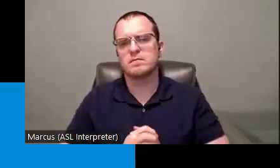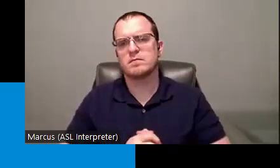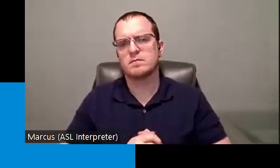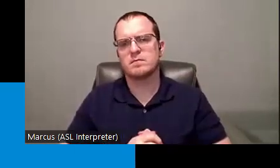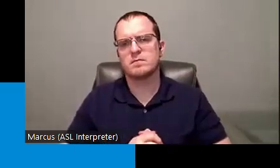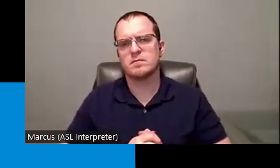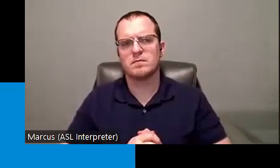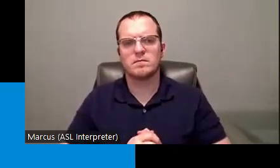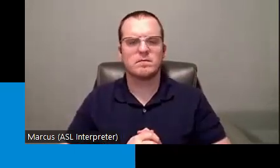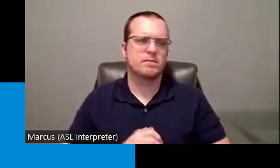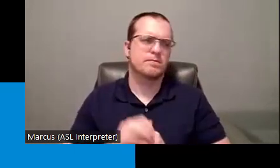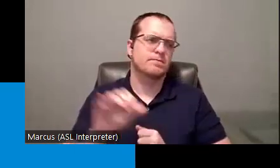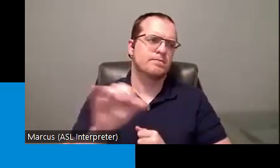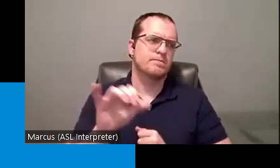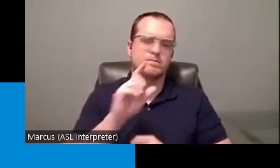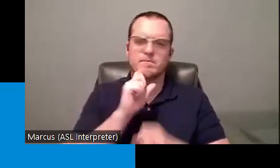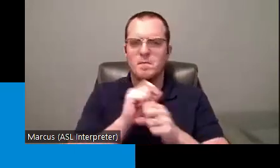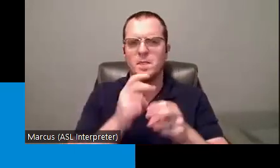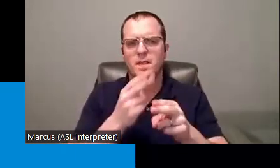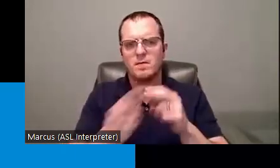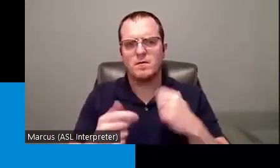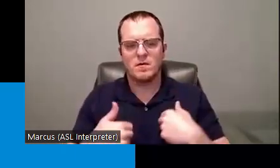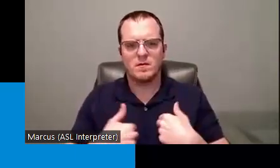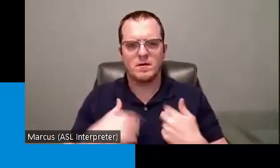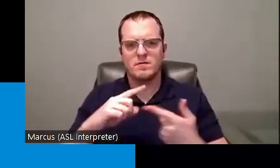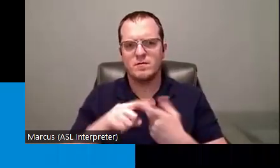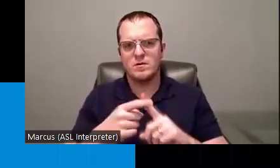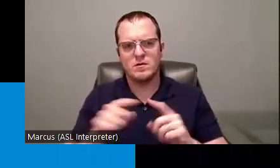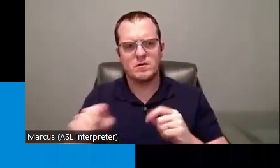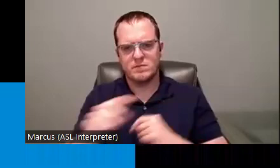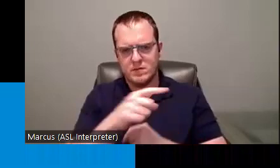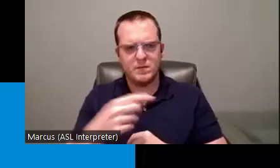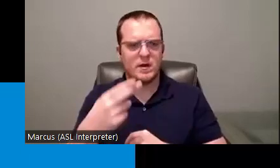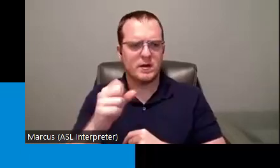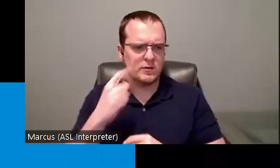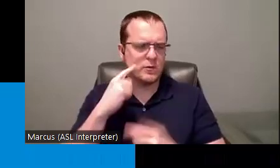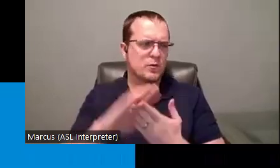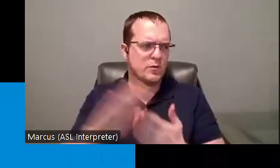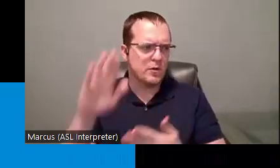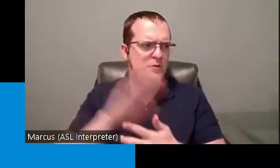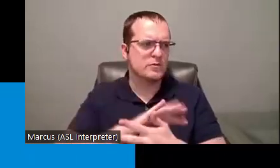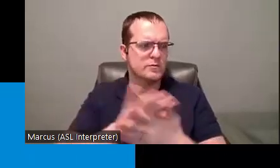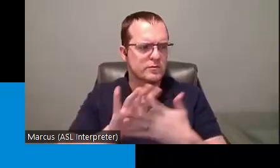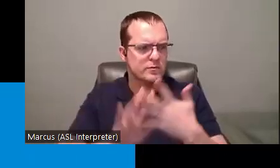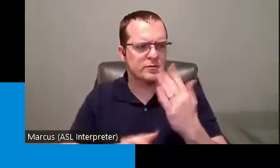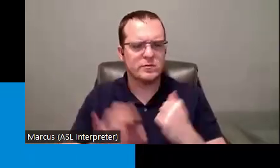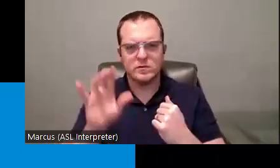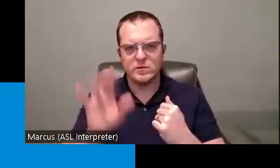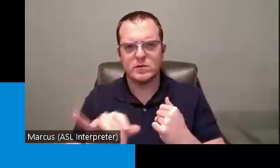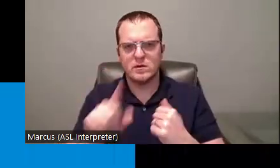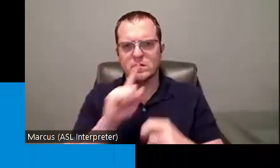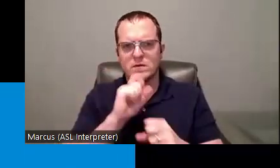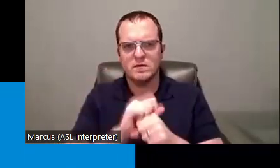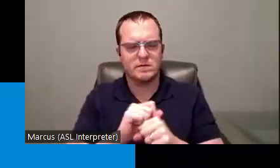Also, real briefly, my friends, high school friends and college friends and so forth, can ill